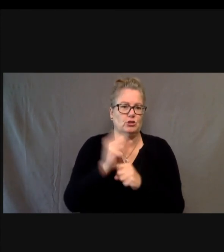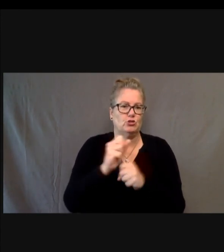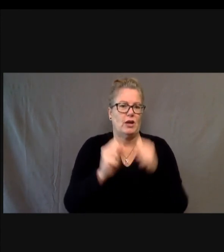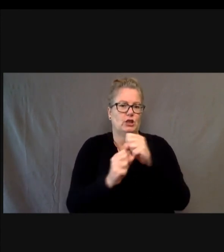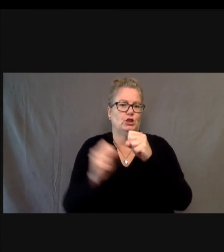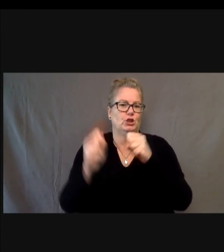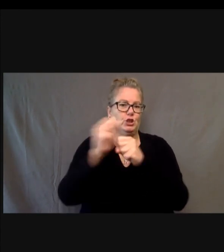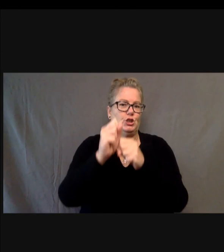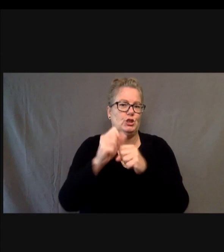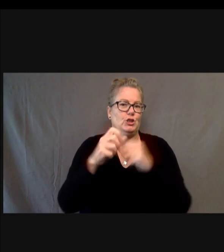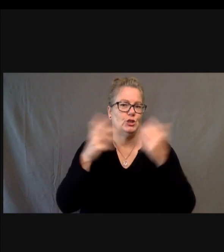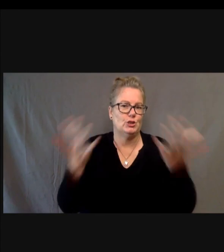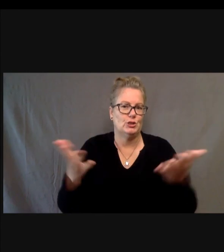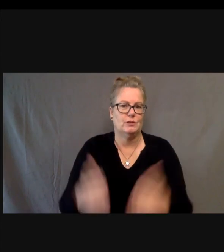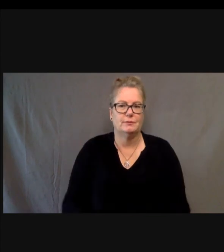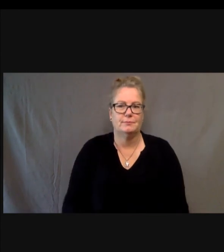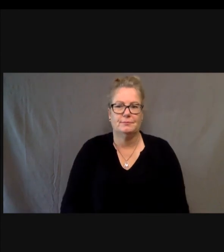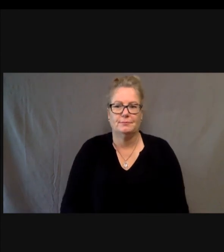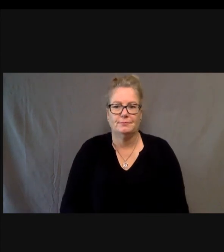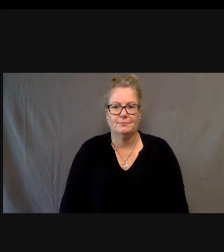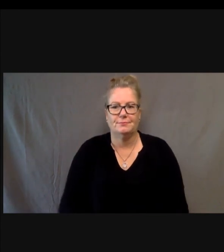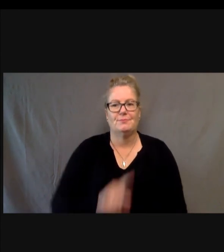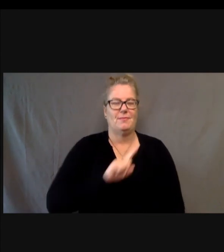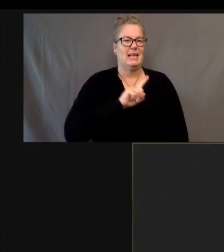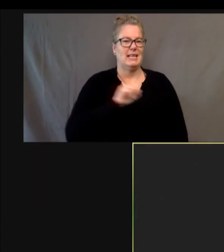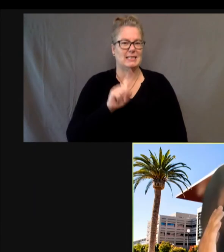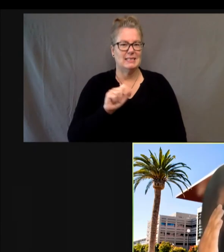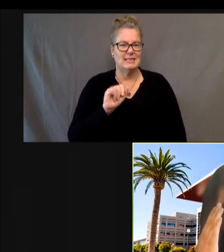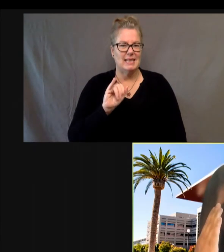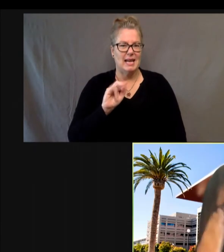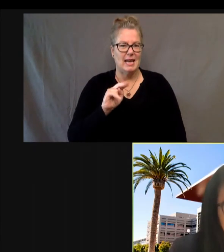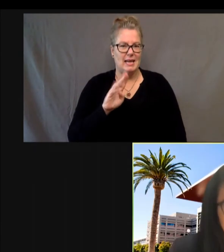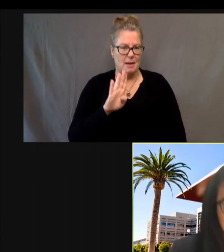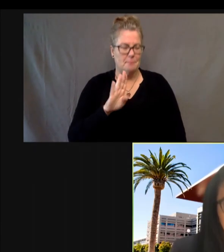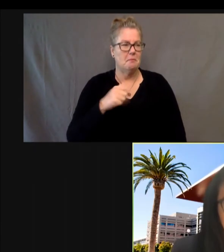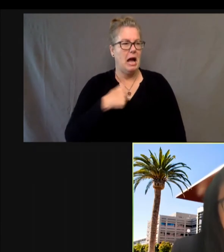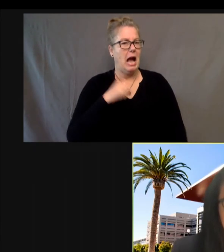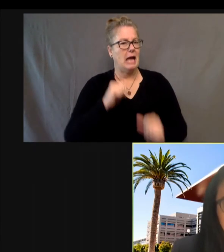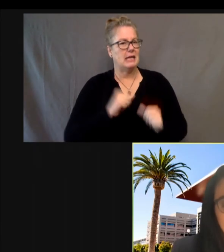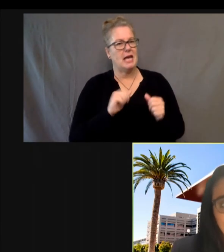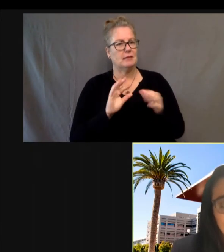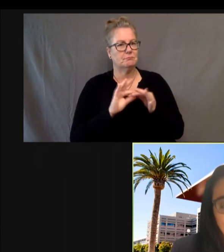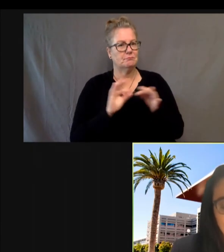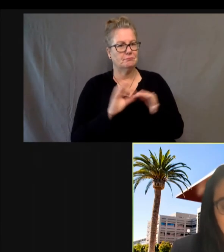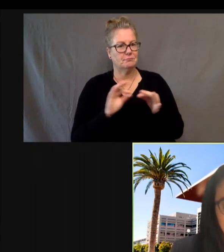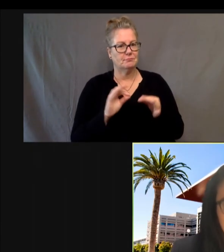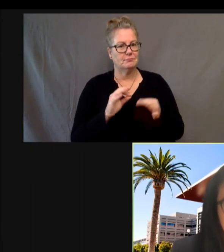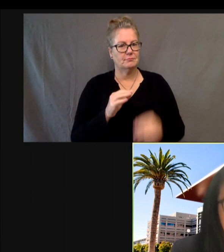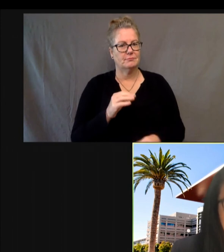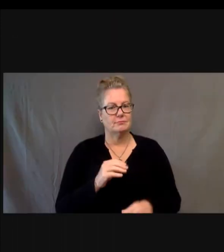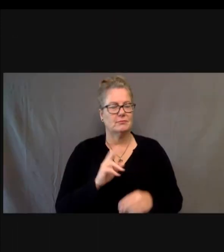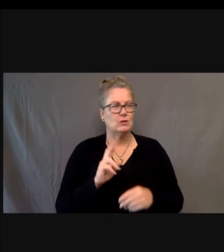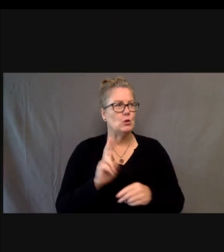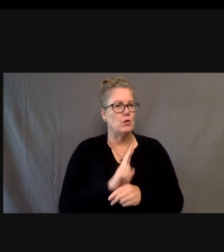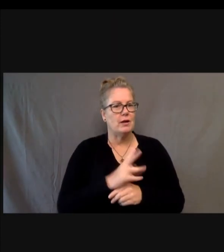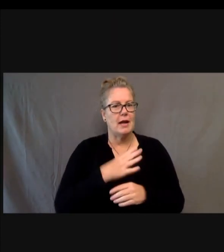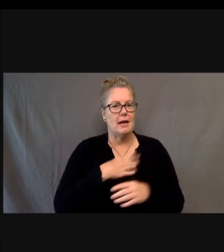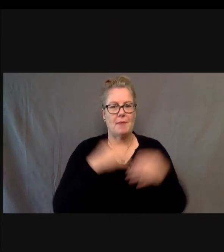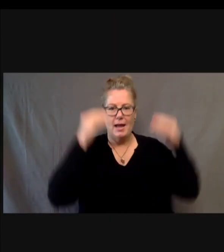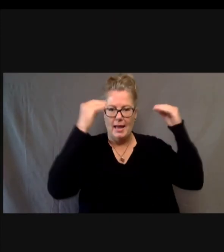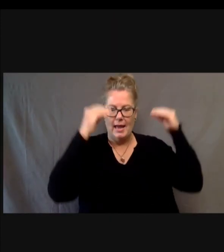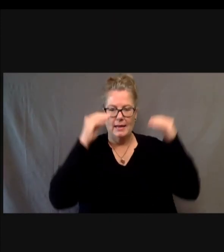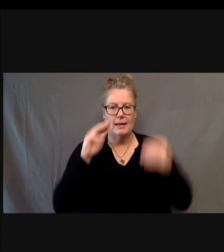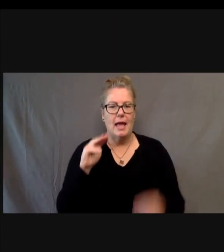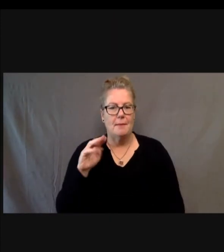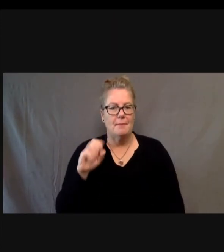So I can speak to this a little bit, and I can speak to this with my hat on from MSDCI National.